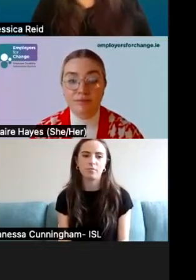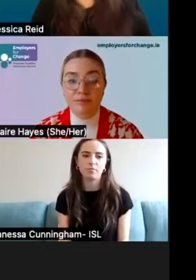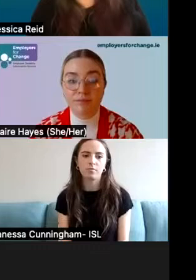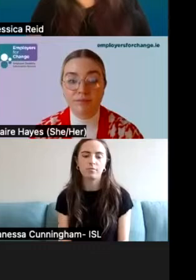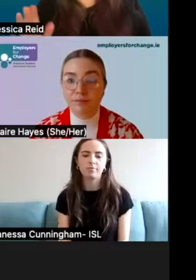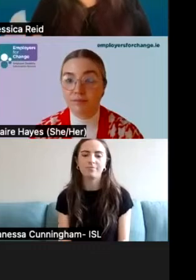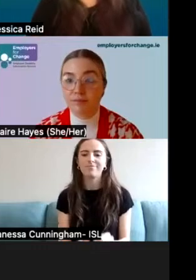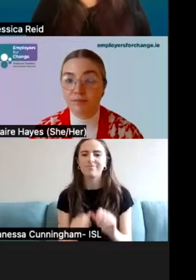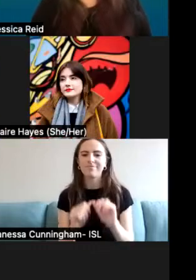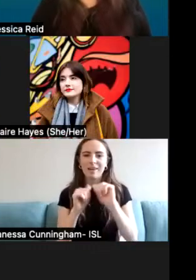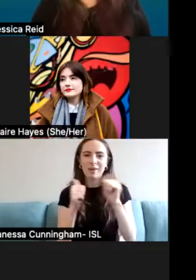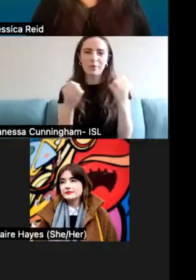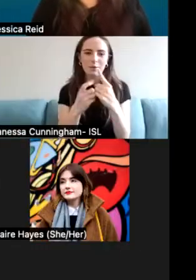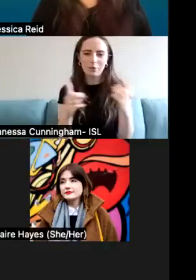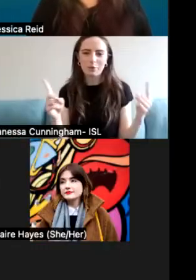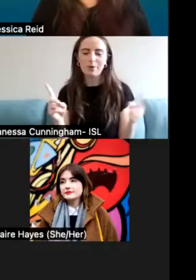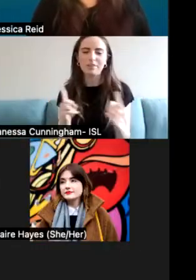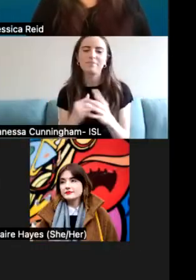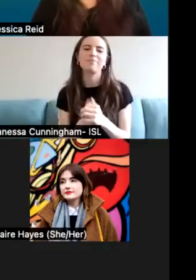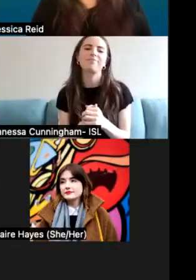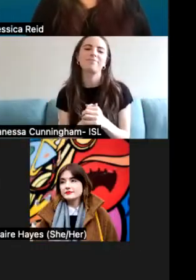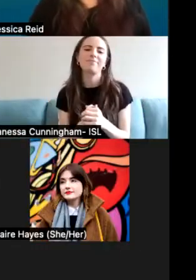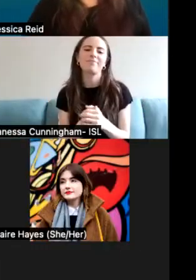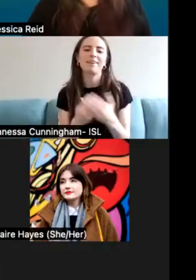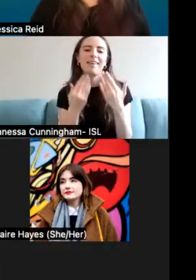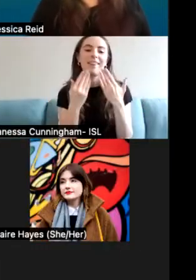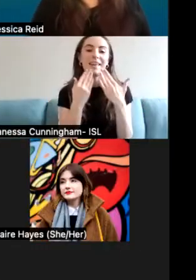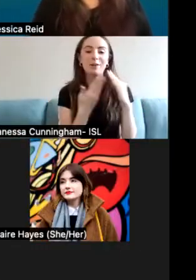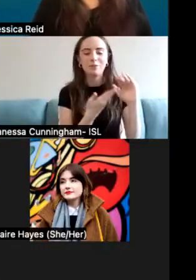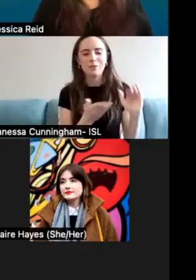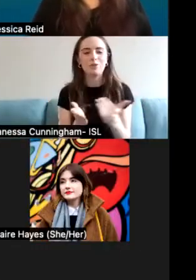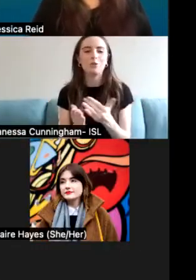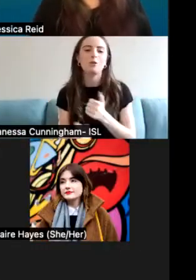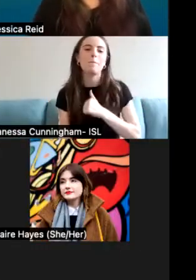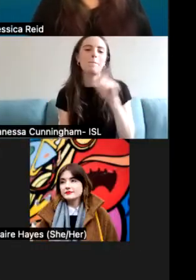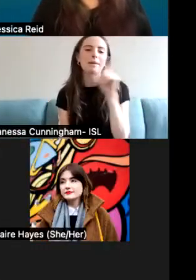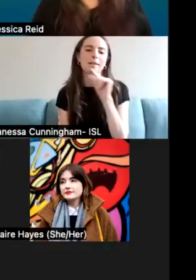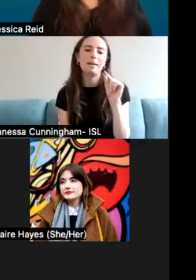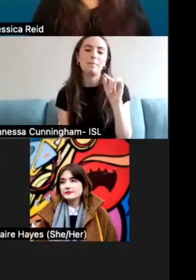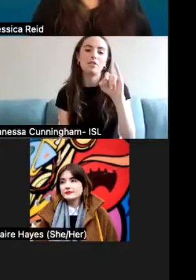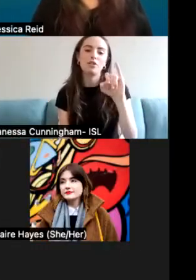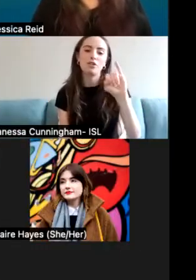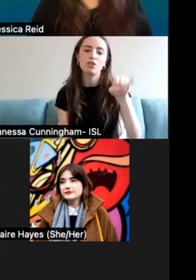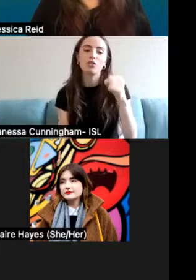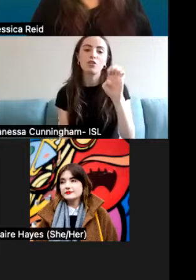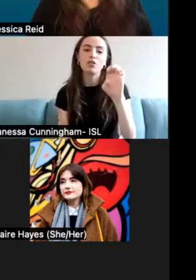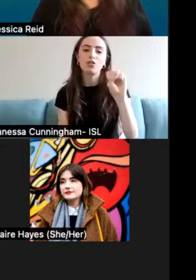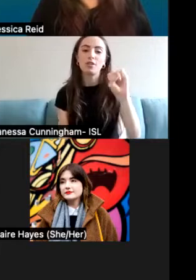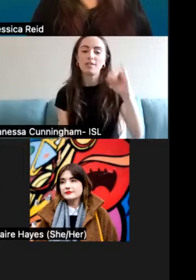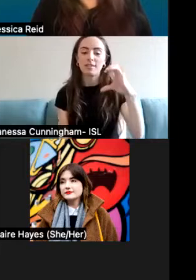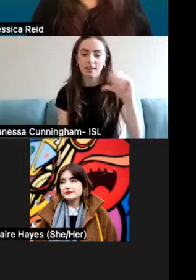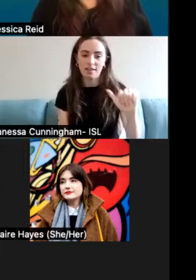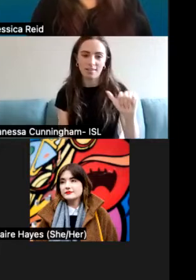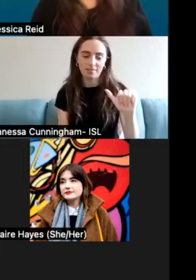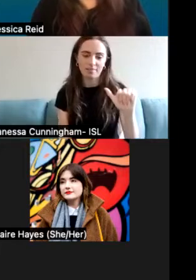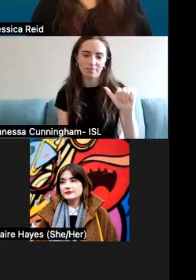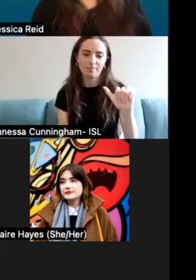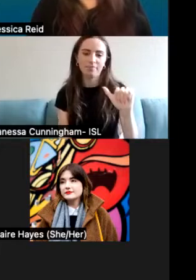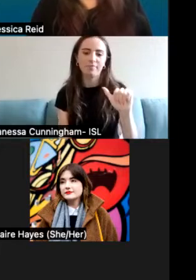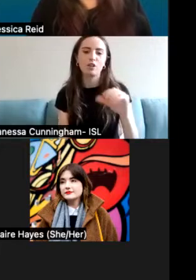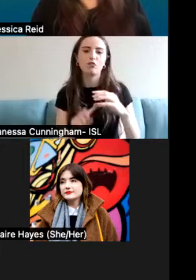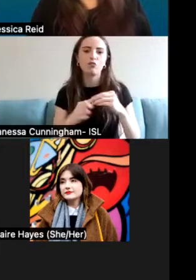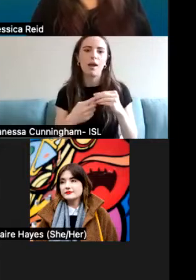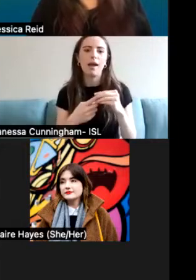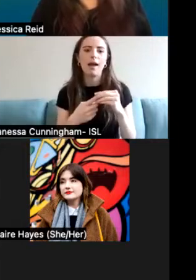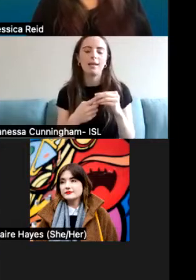Hi, everyone. As Claire said, thanks for the introduction. My name is Jessica, and I'm just going to try and get this